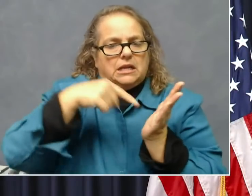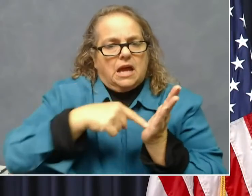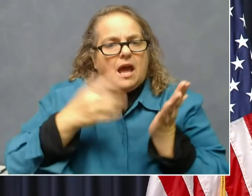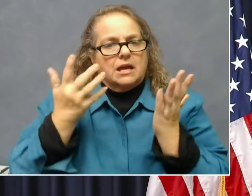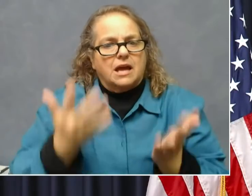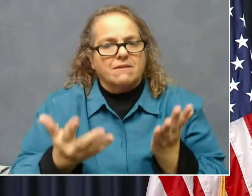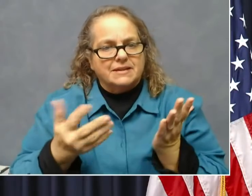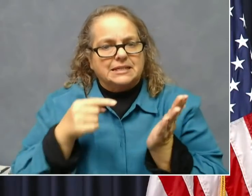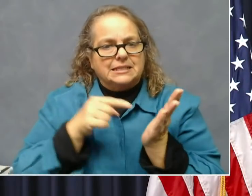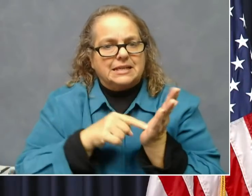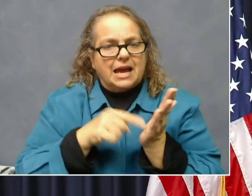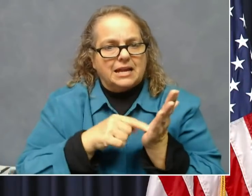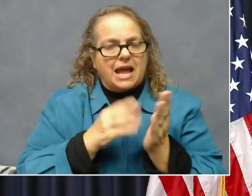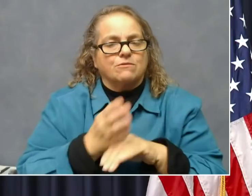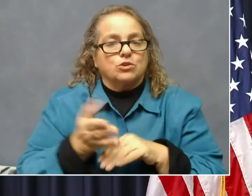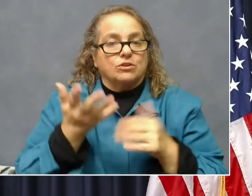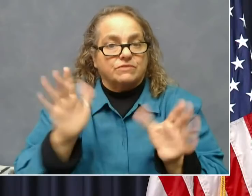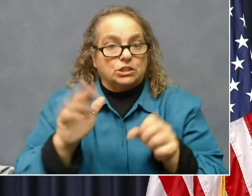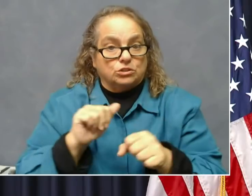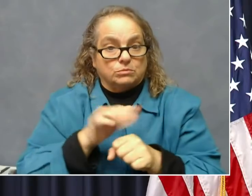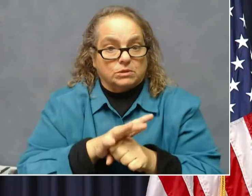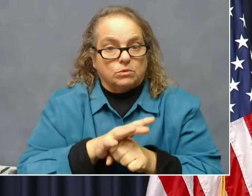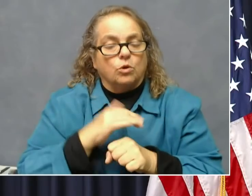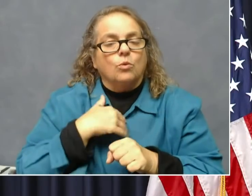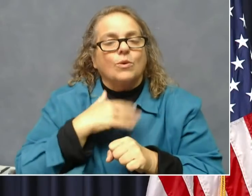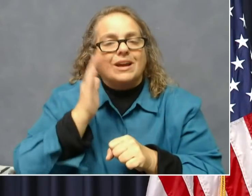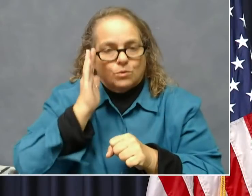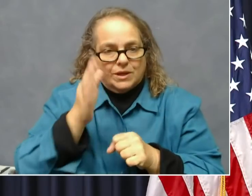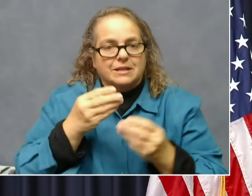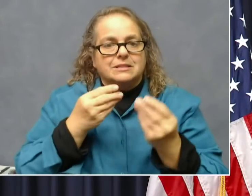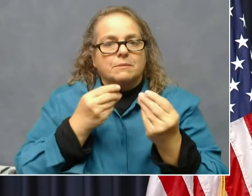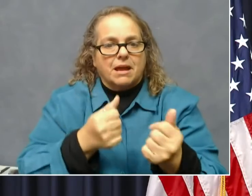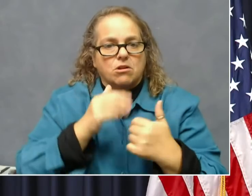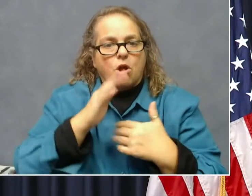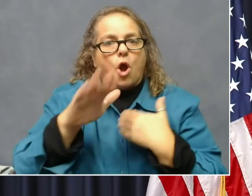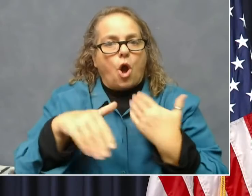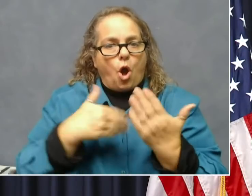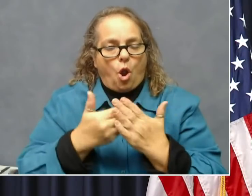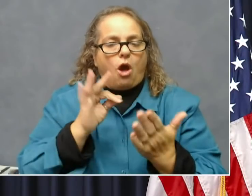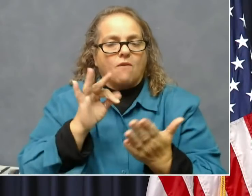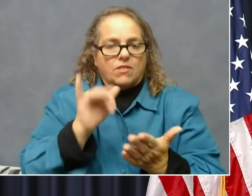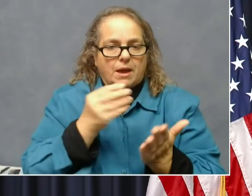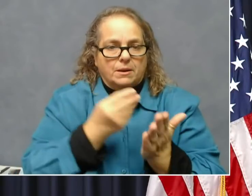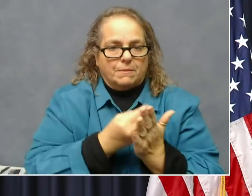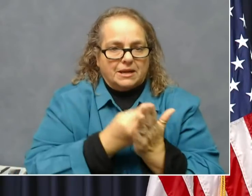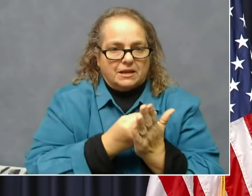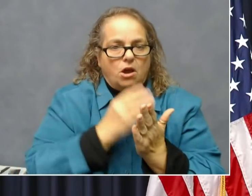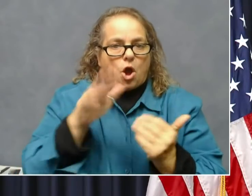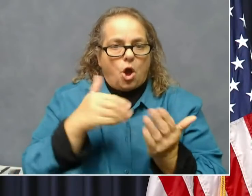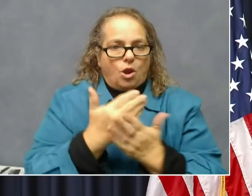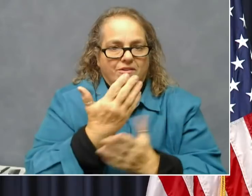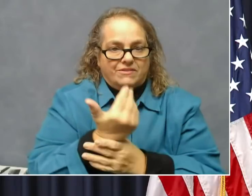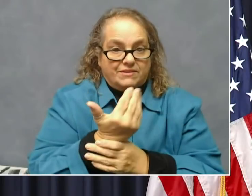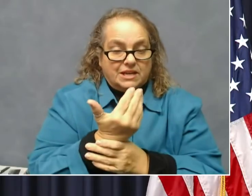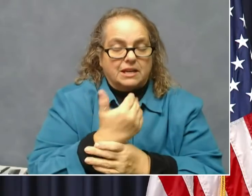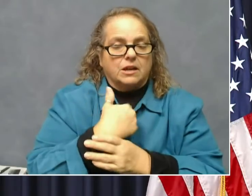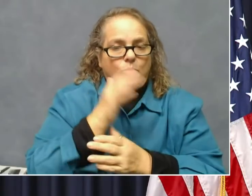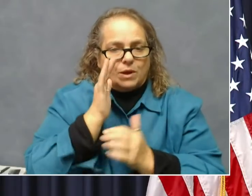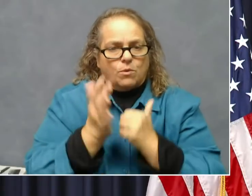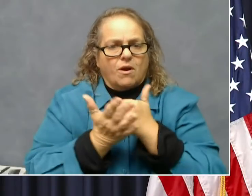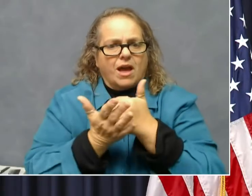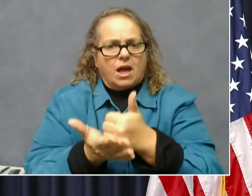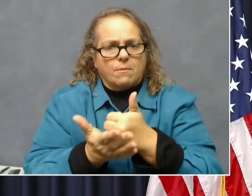debt. We are going to spend all of those dollars, all 15, and we're going to help at least